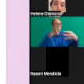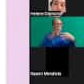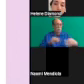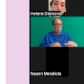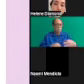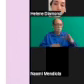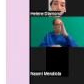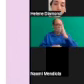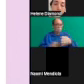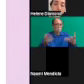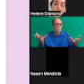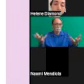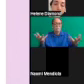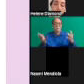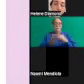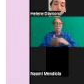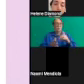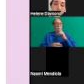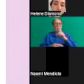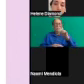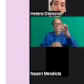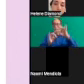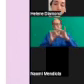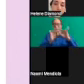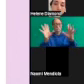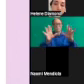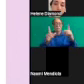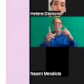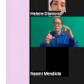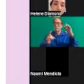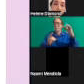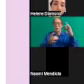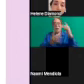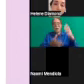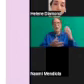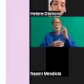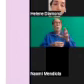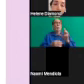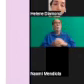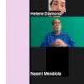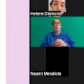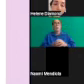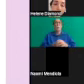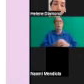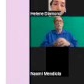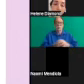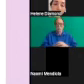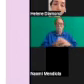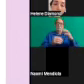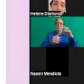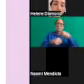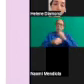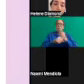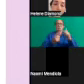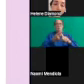It's just outright hostility or we say desire to deny disabled people